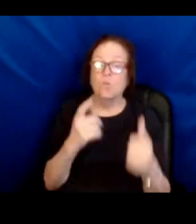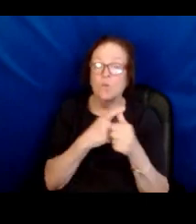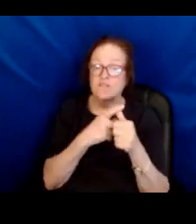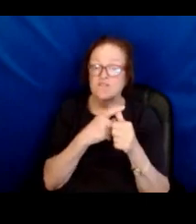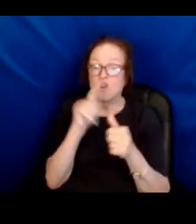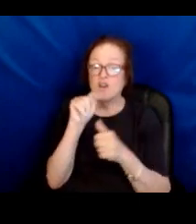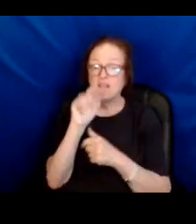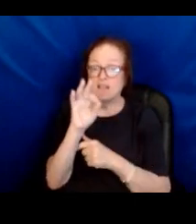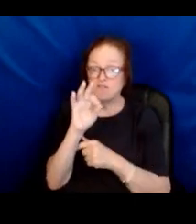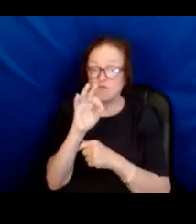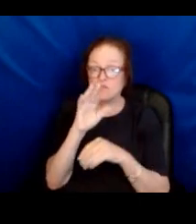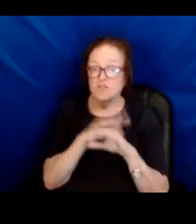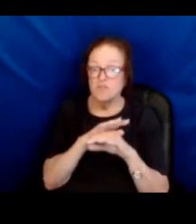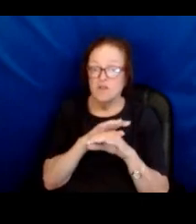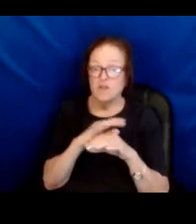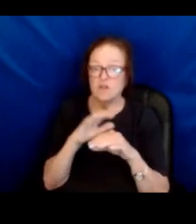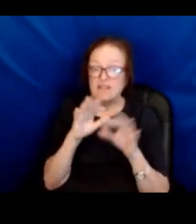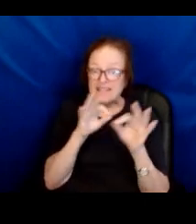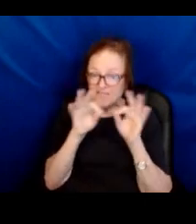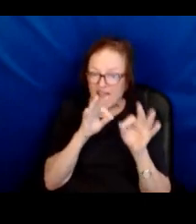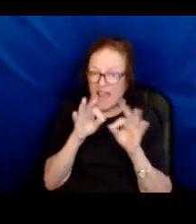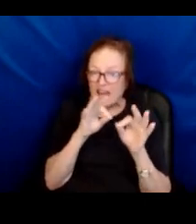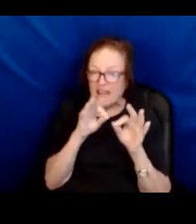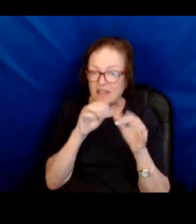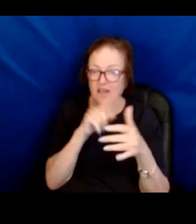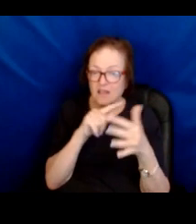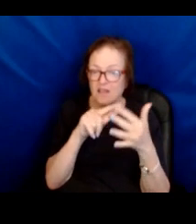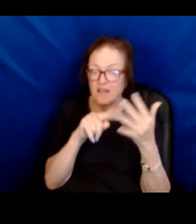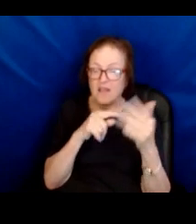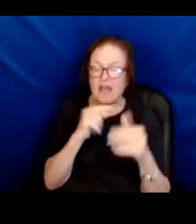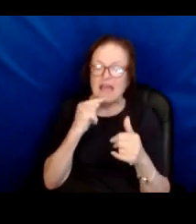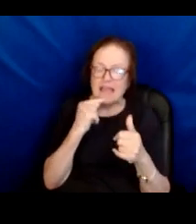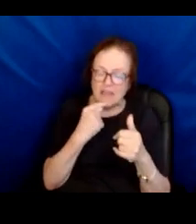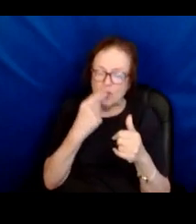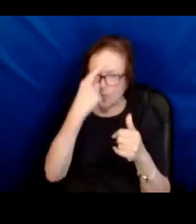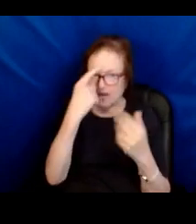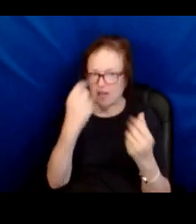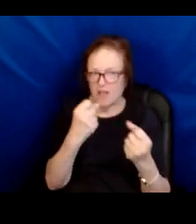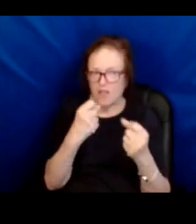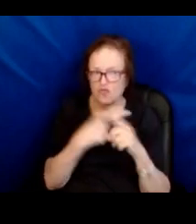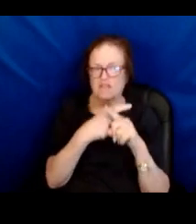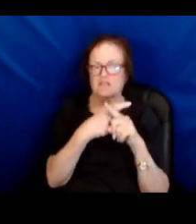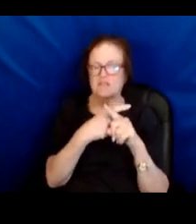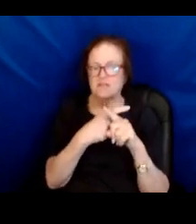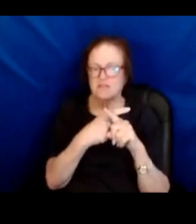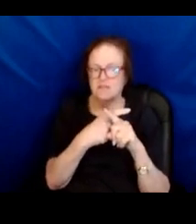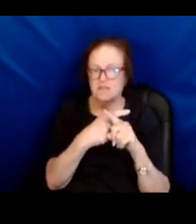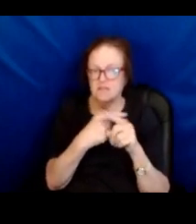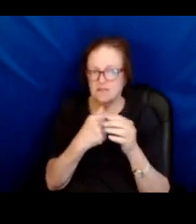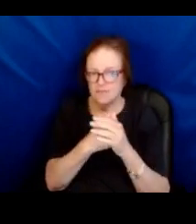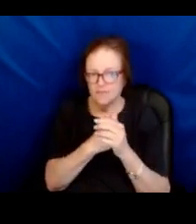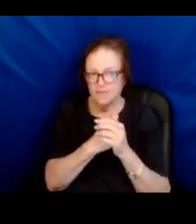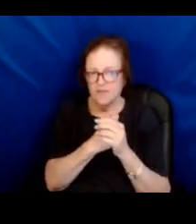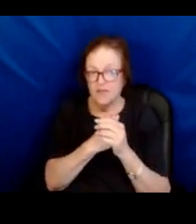report focusing on defining that our focus was acute mental health crises. And we had a lot of conversation about, could it be in the